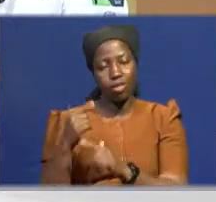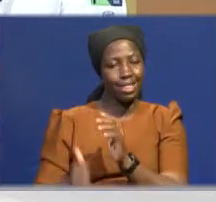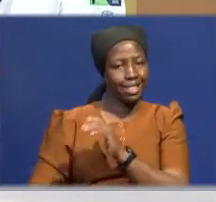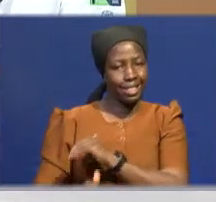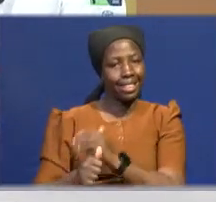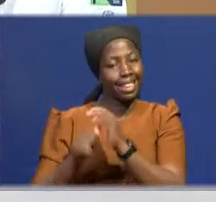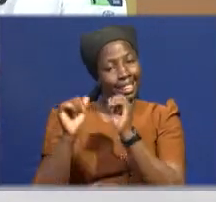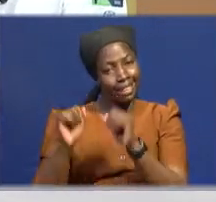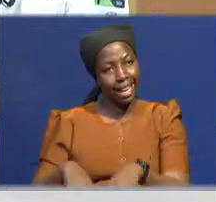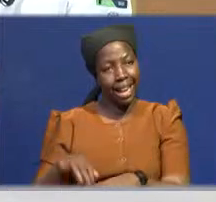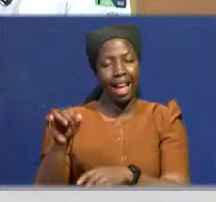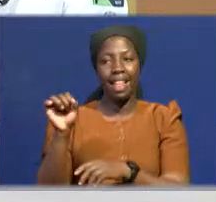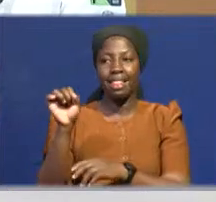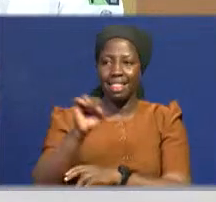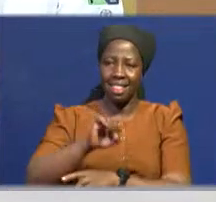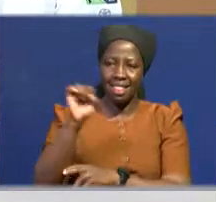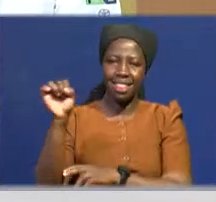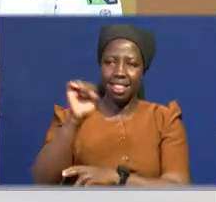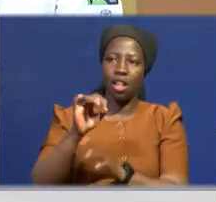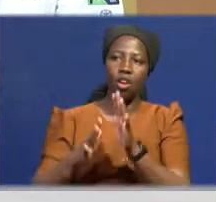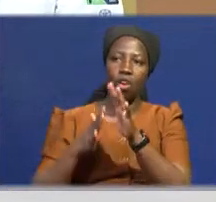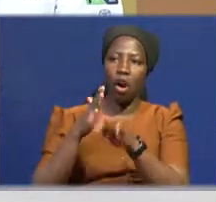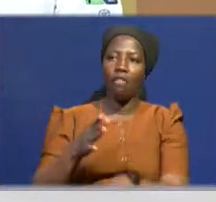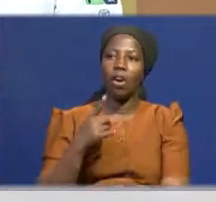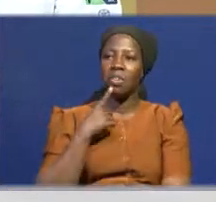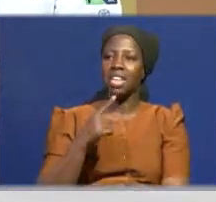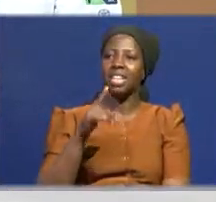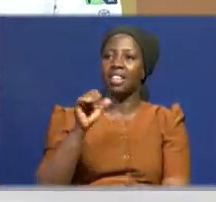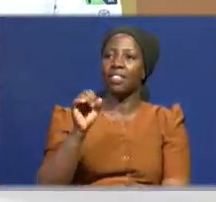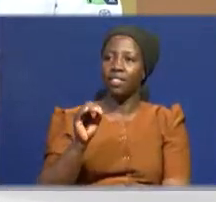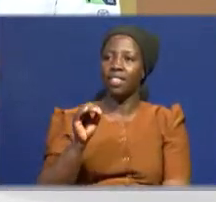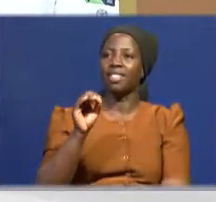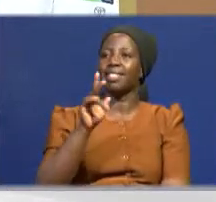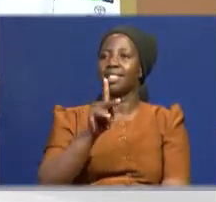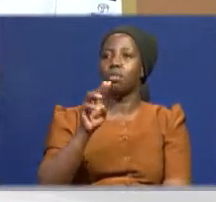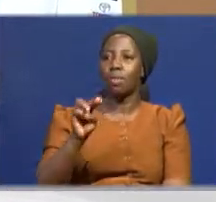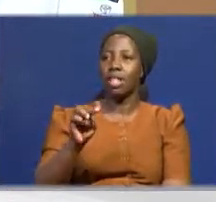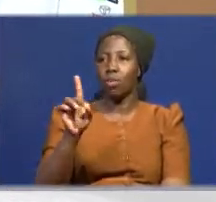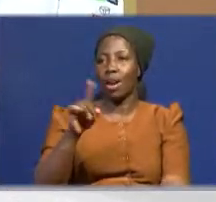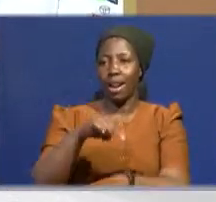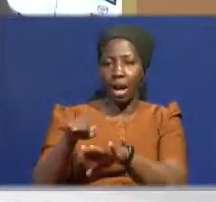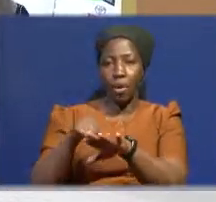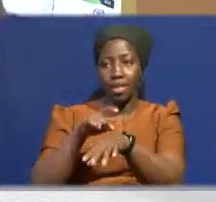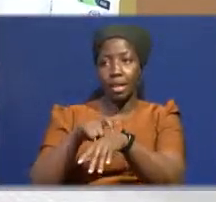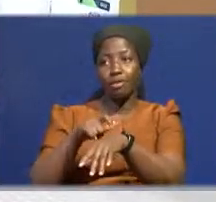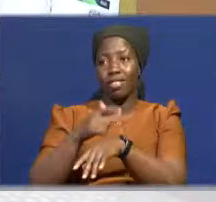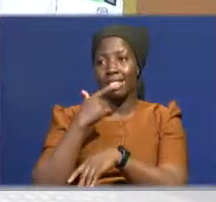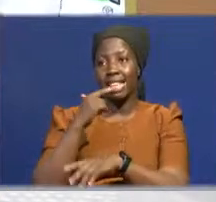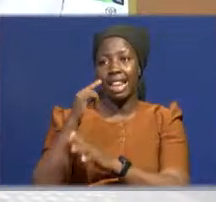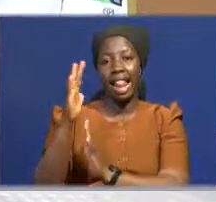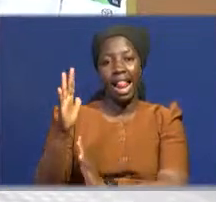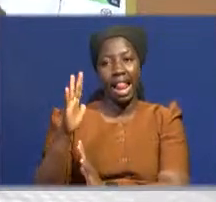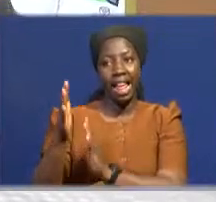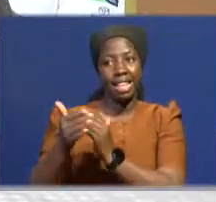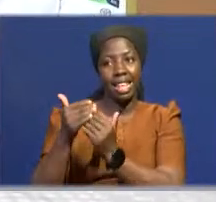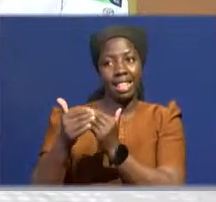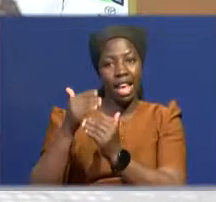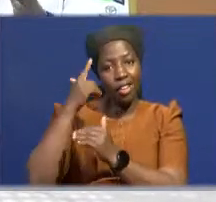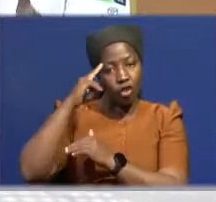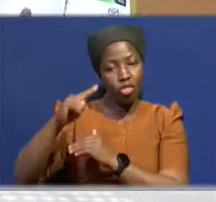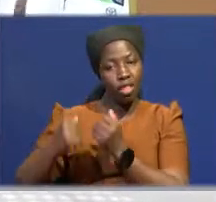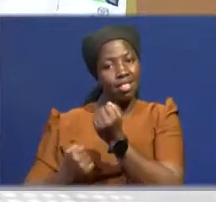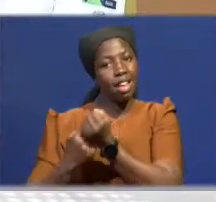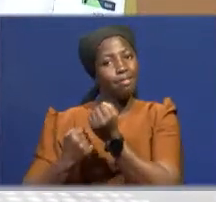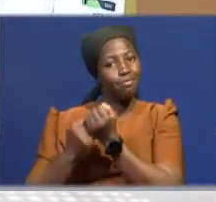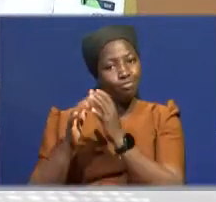average 150 kilometers an hour. So when you tell a marshal, take care of the spectators,